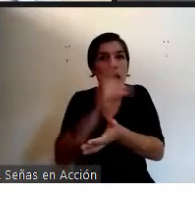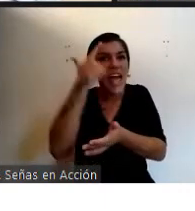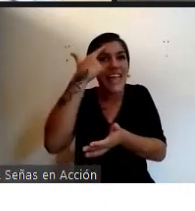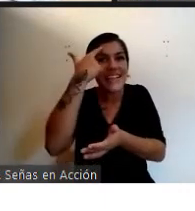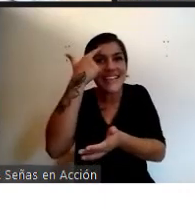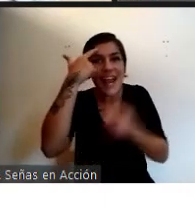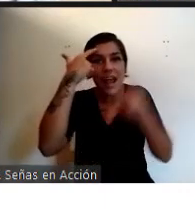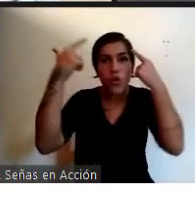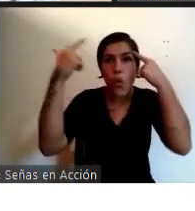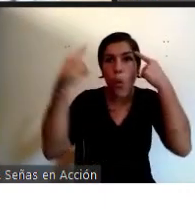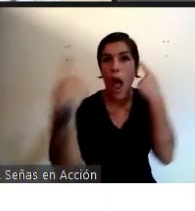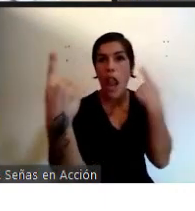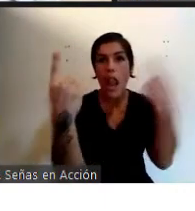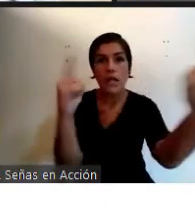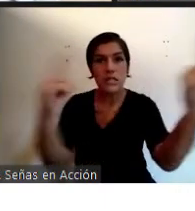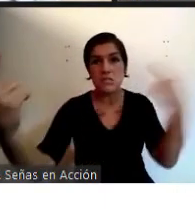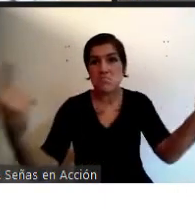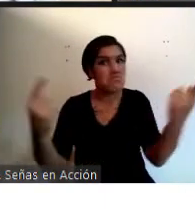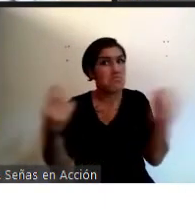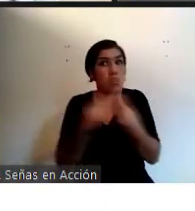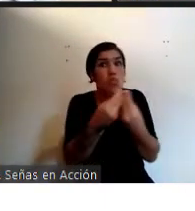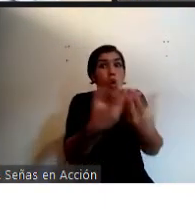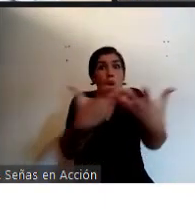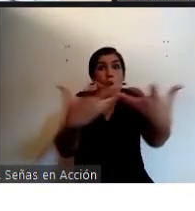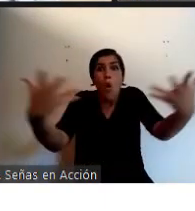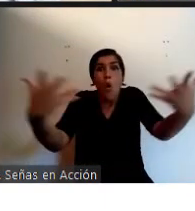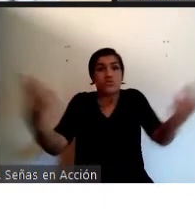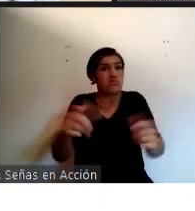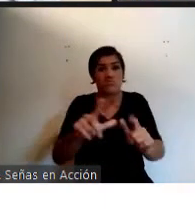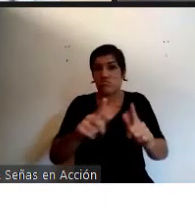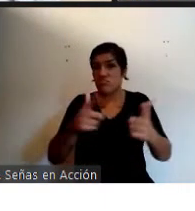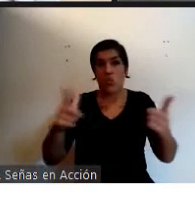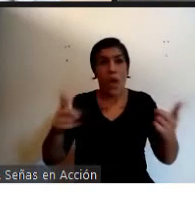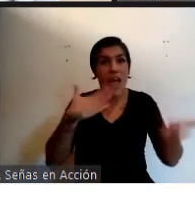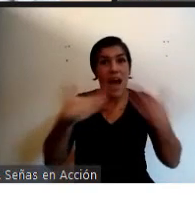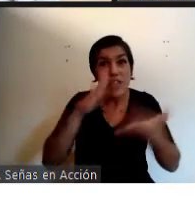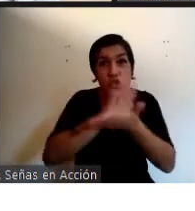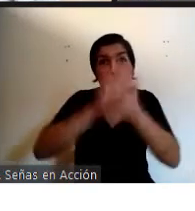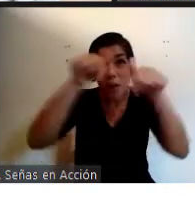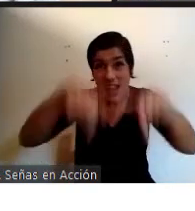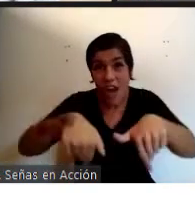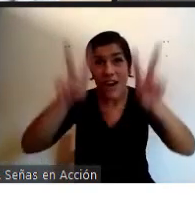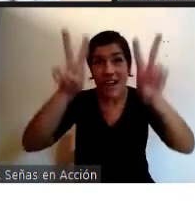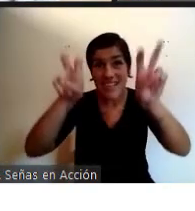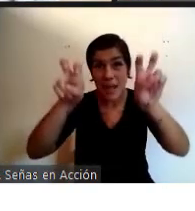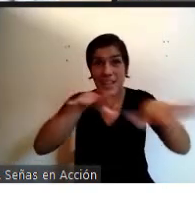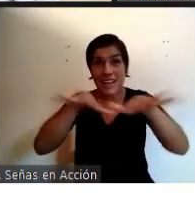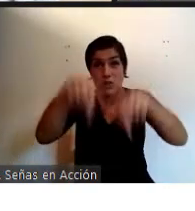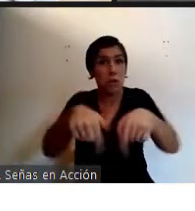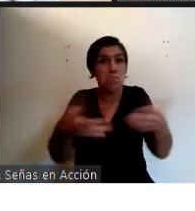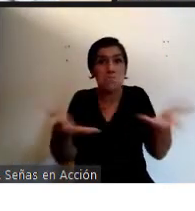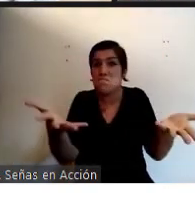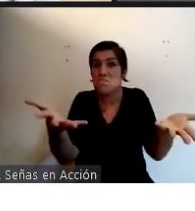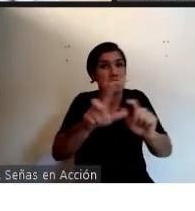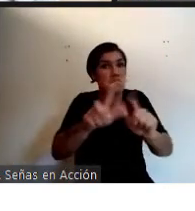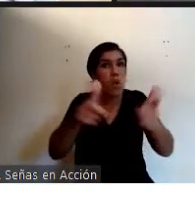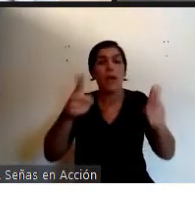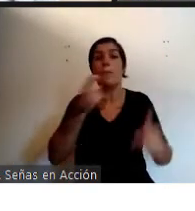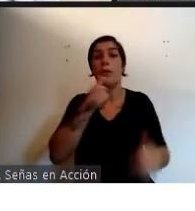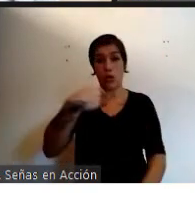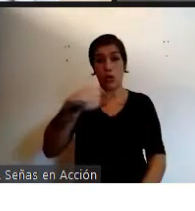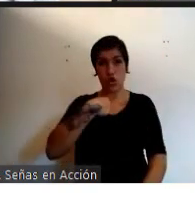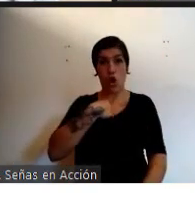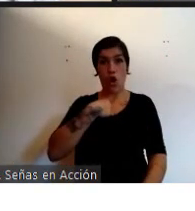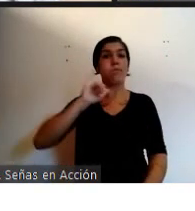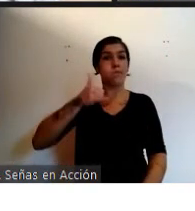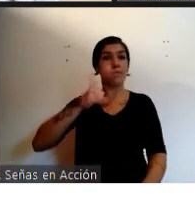gotten many major contributions from them. In my own case, the most interesting thing I've read by Santo Silva,